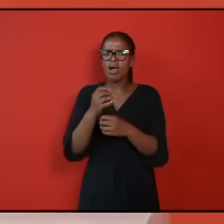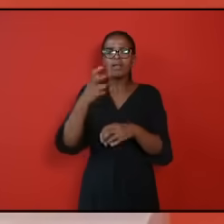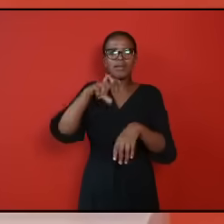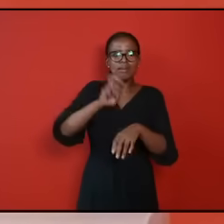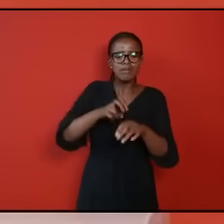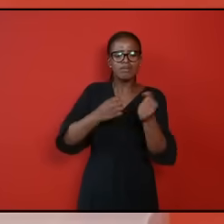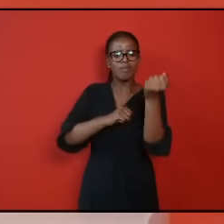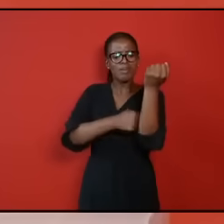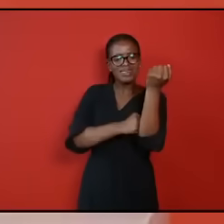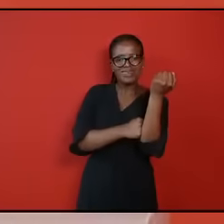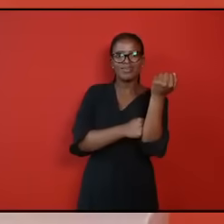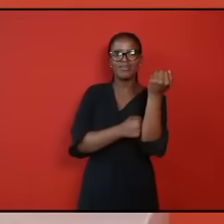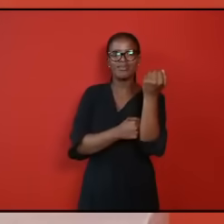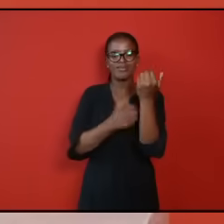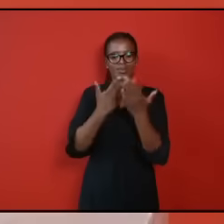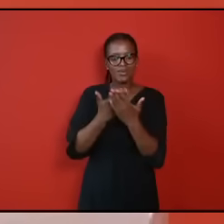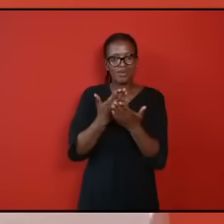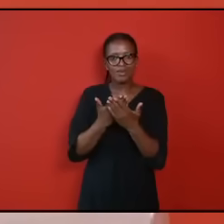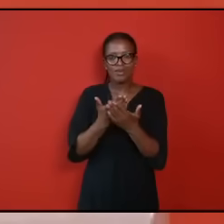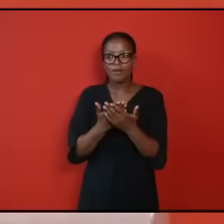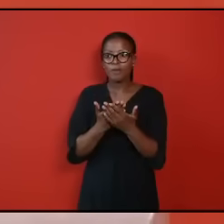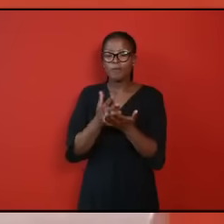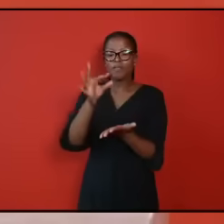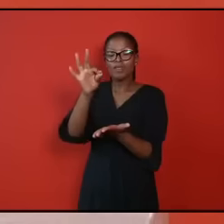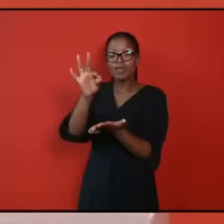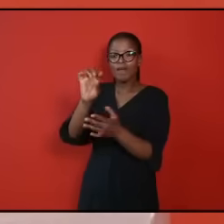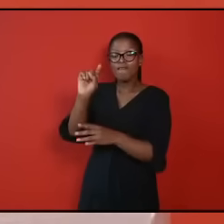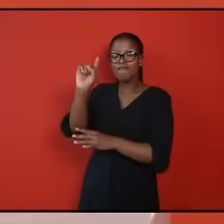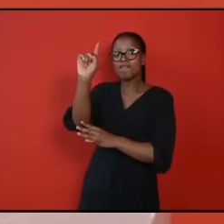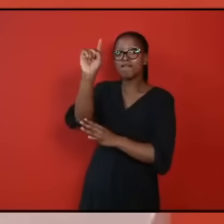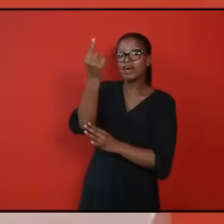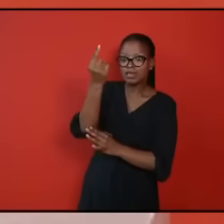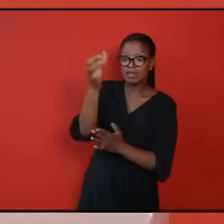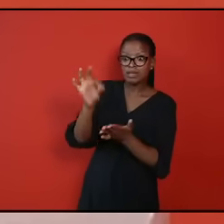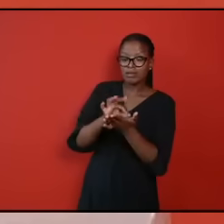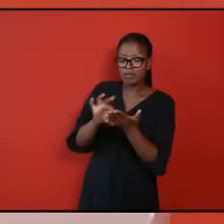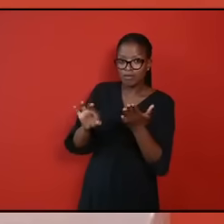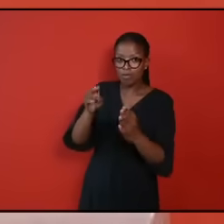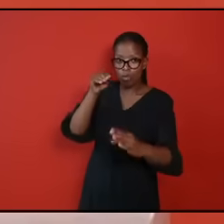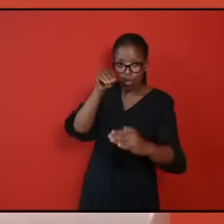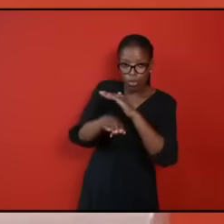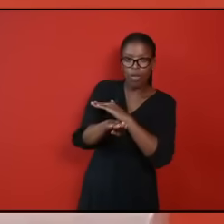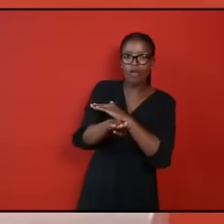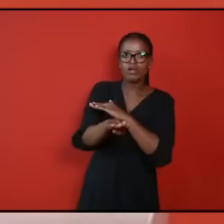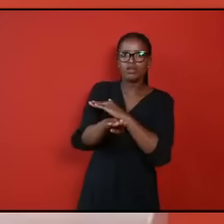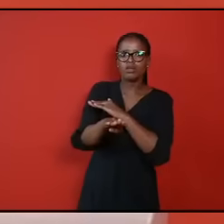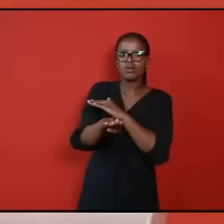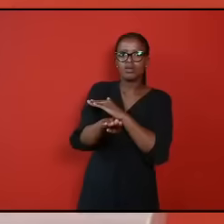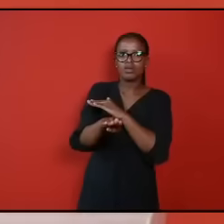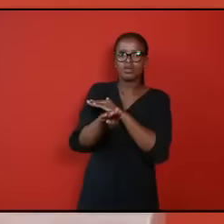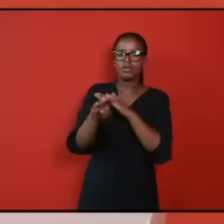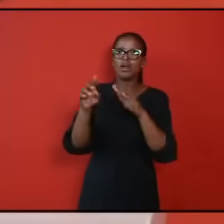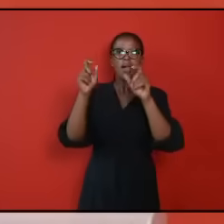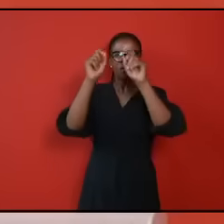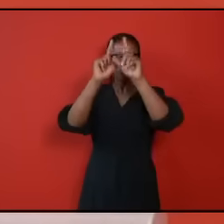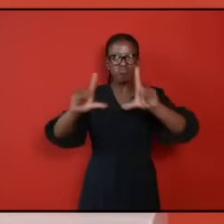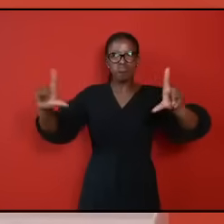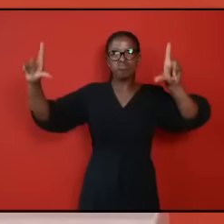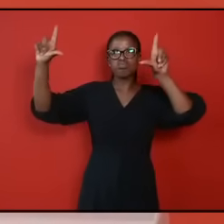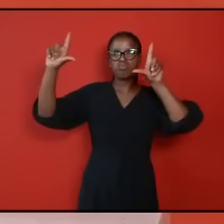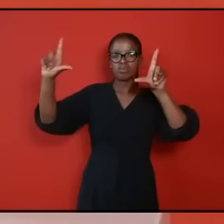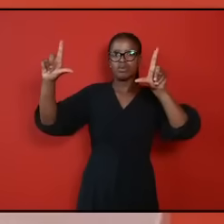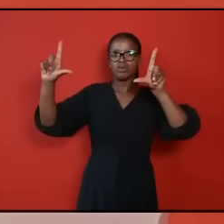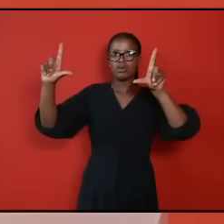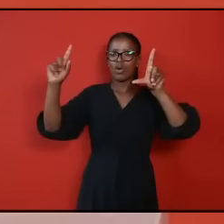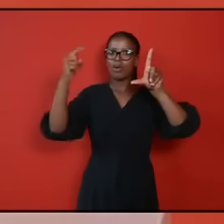machine that says once the first voter goes in, the machine on the big screen must